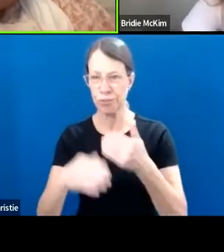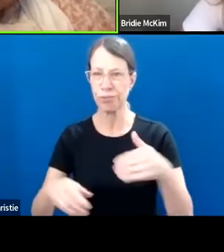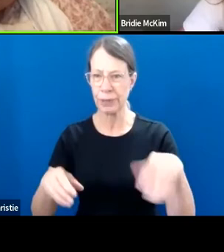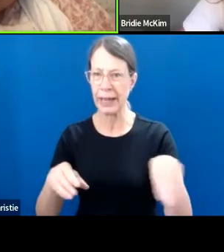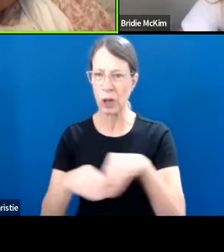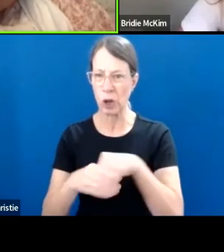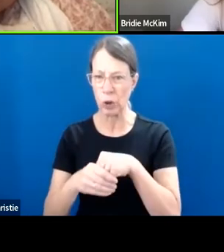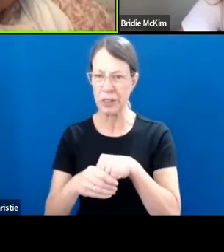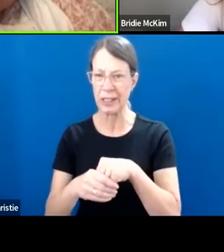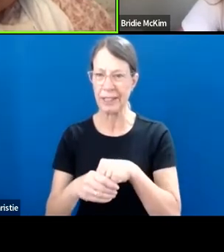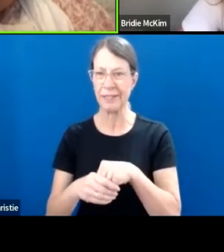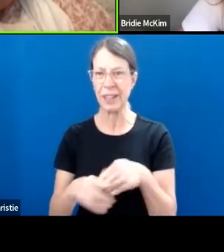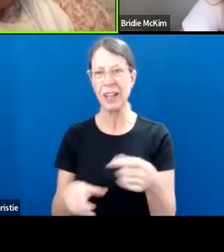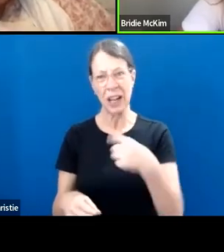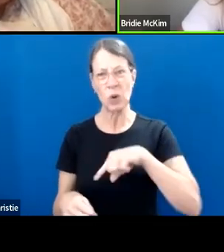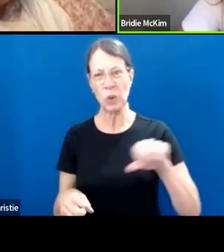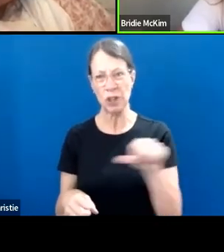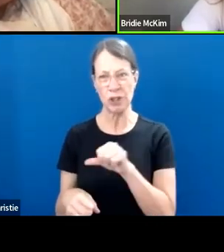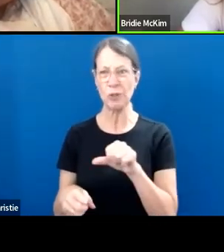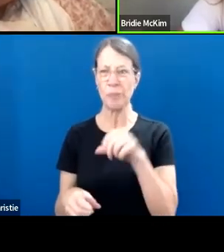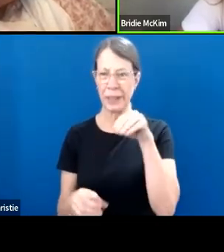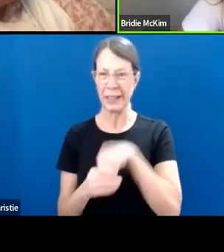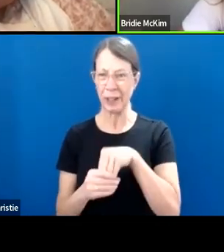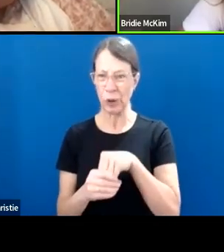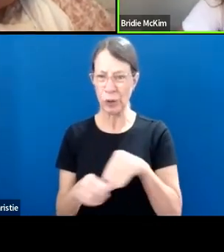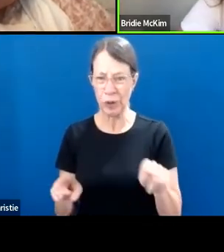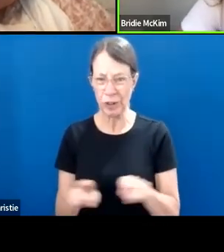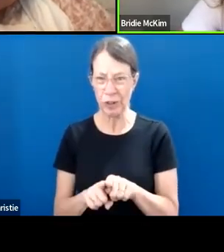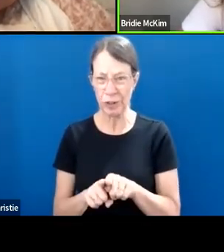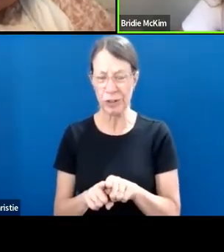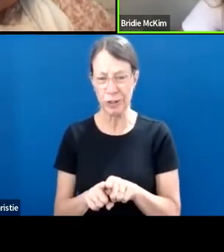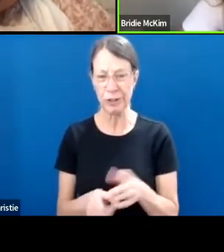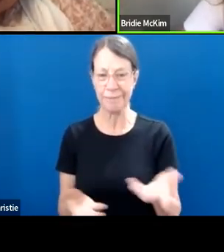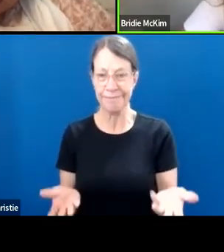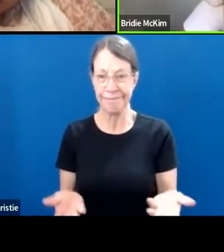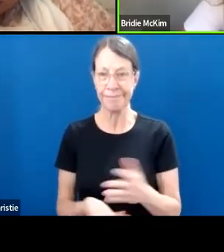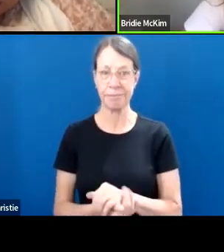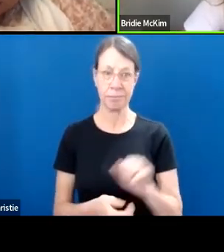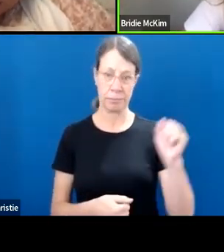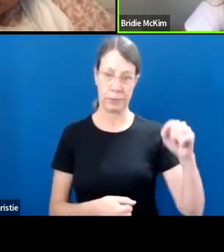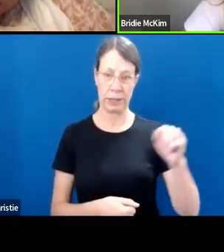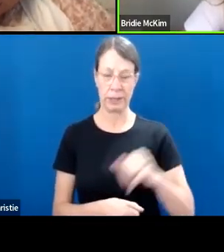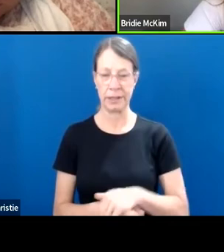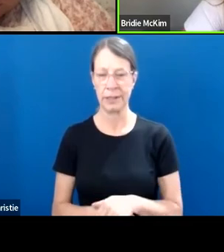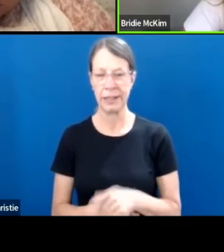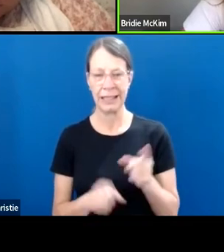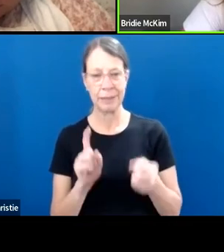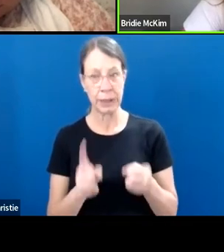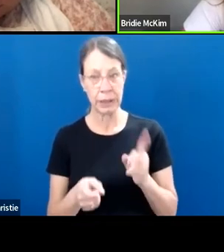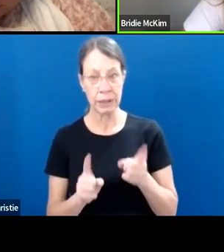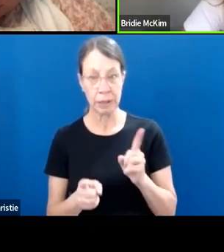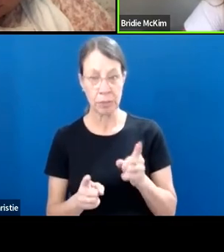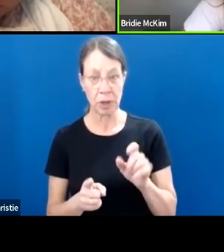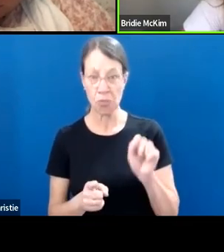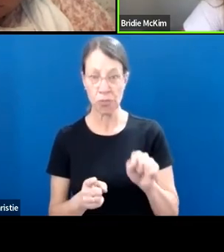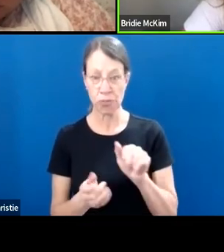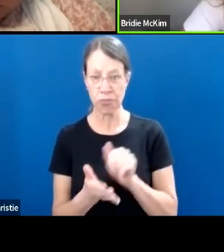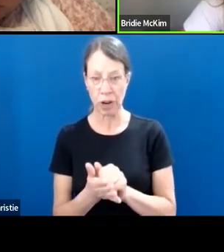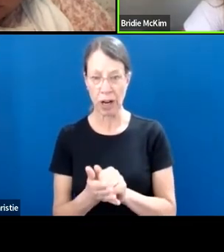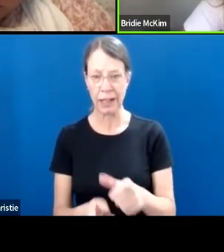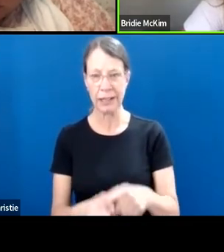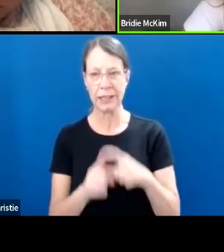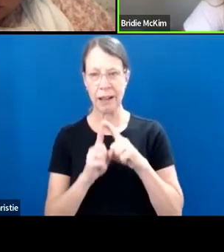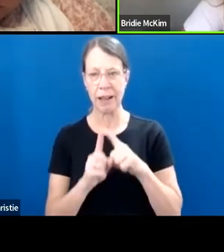Because we deserve a place. And absolutely. It's, and as you say, sometimes it is hard to have those